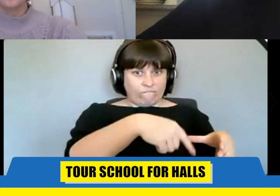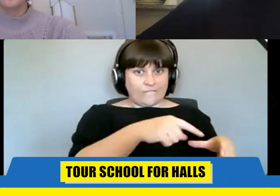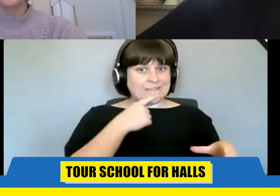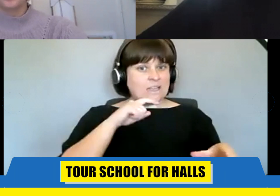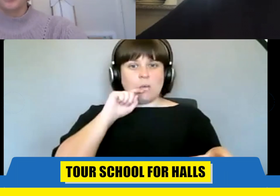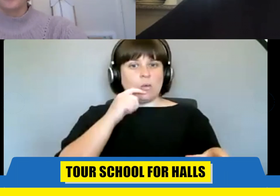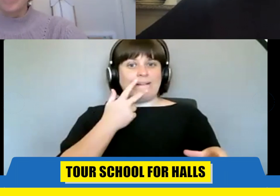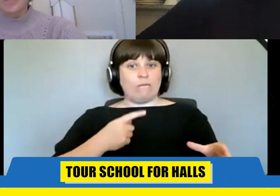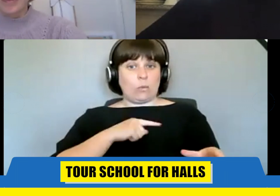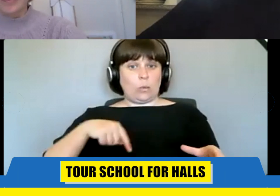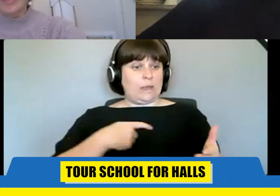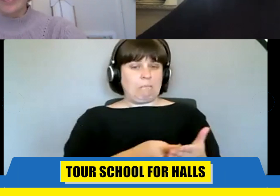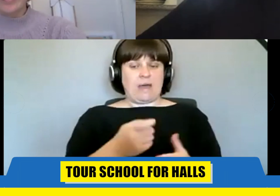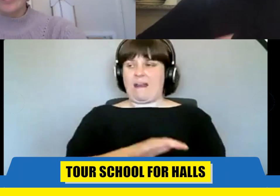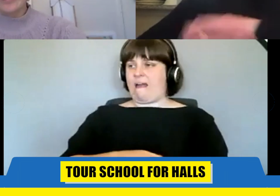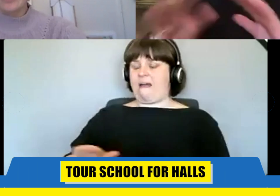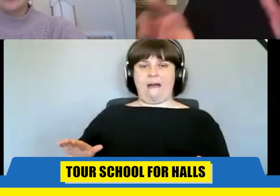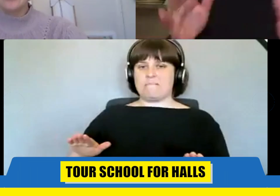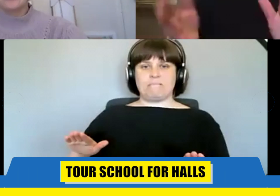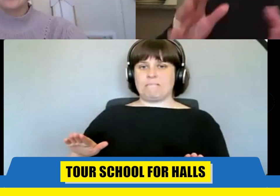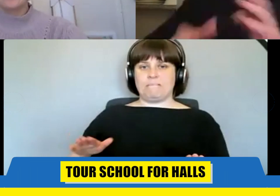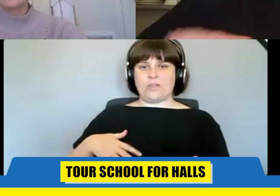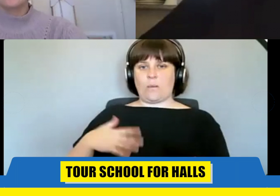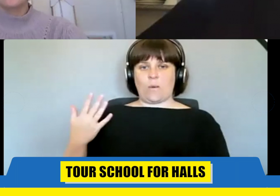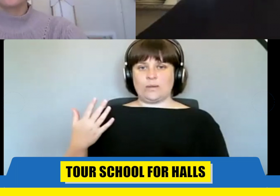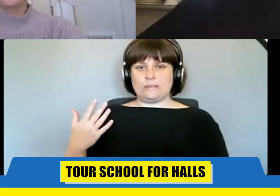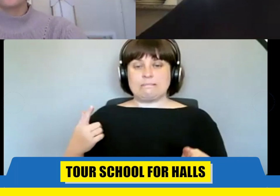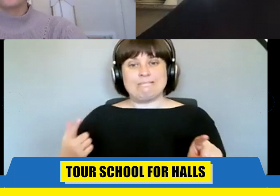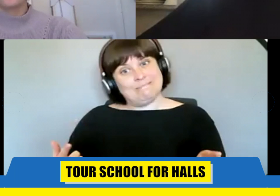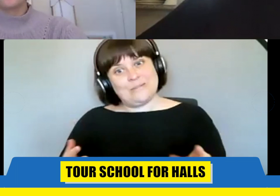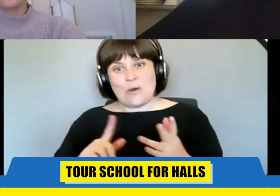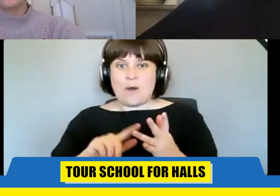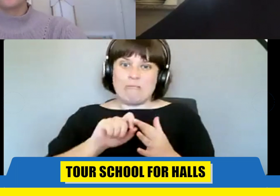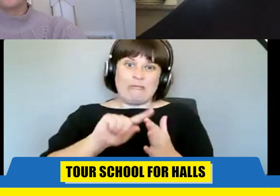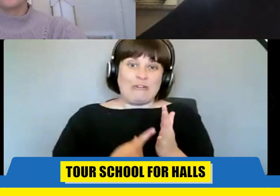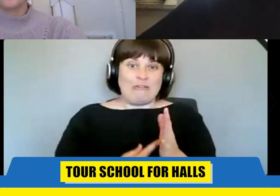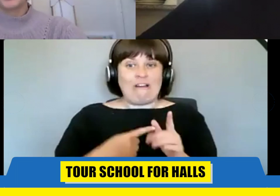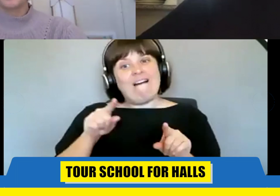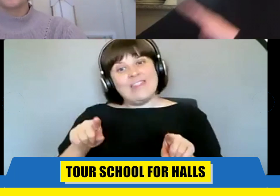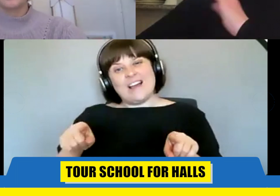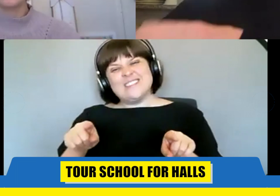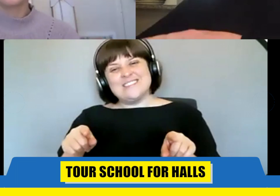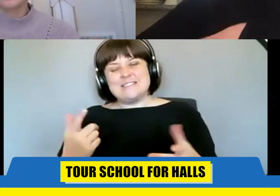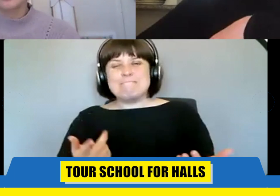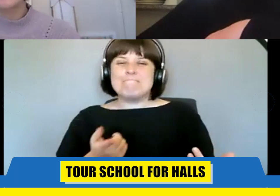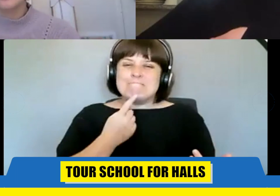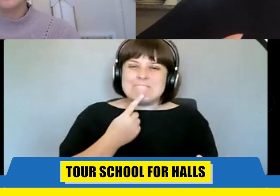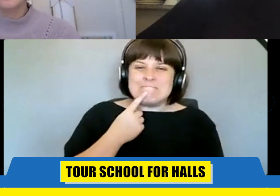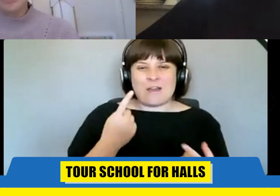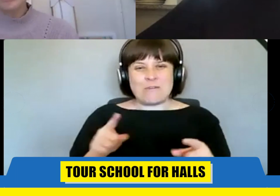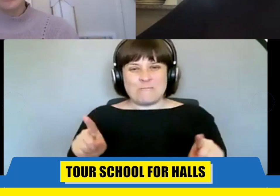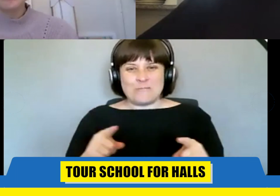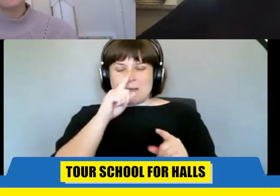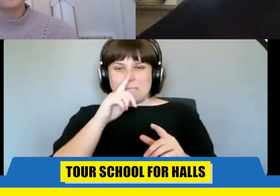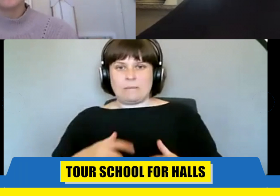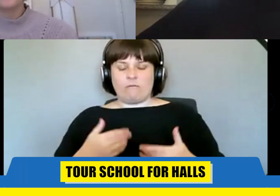them. So, opera tends to be a genre that people divide quite